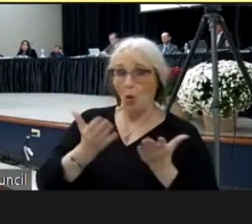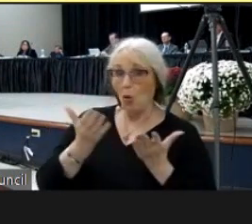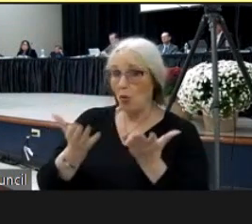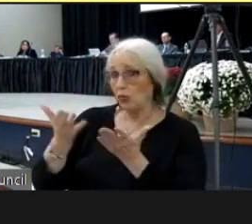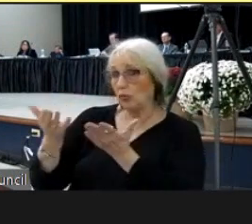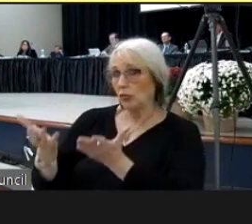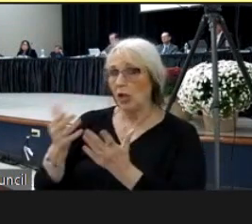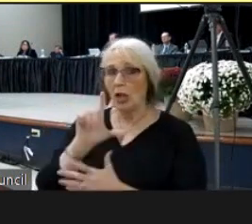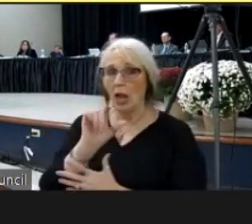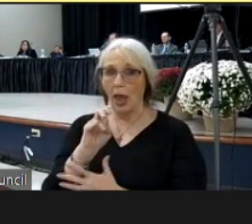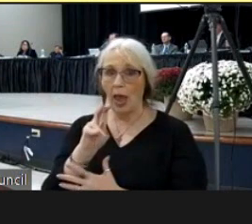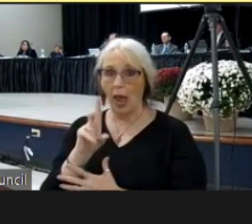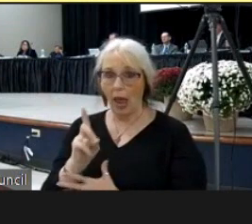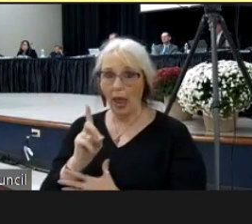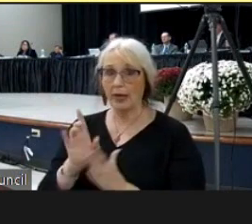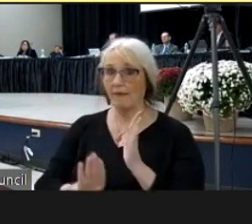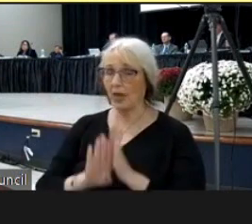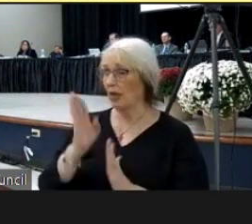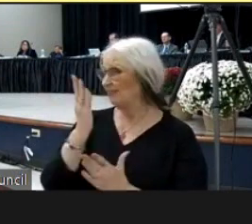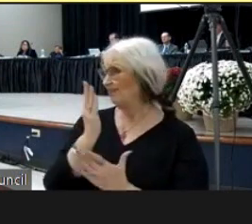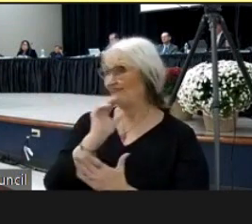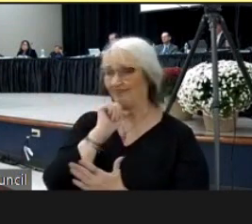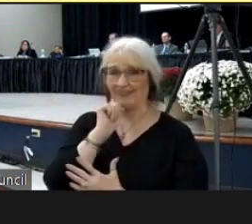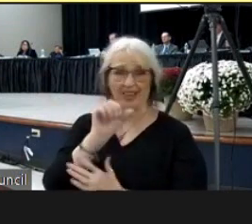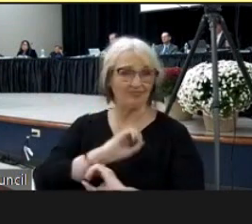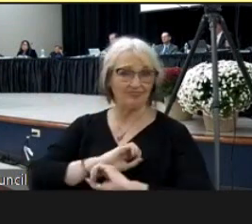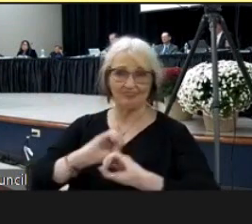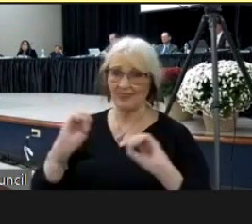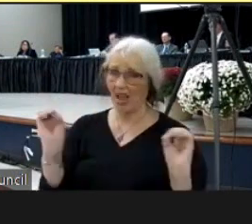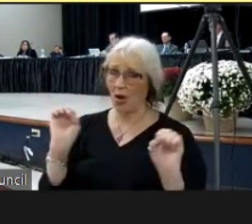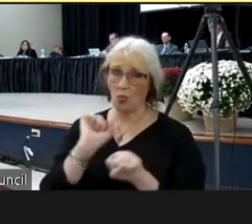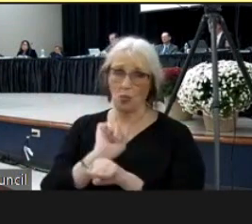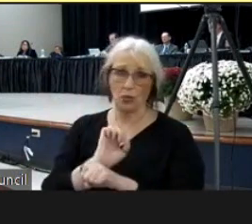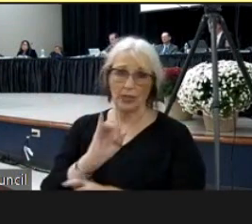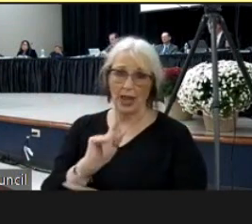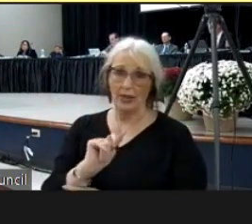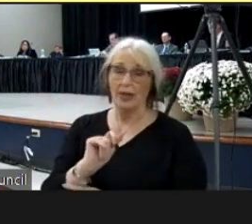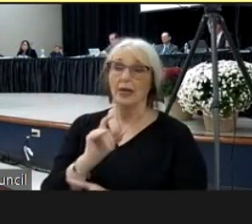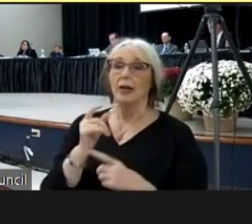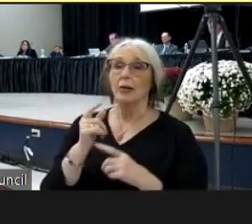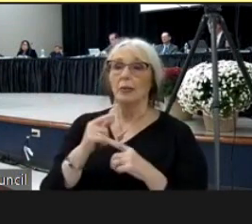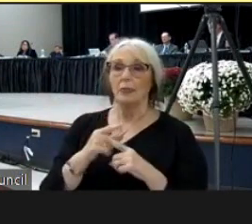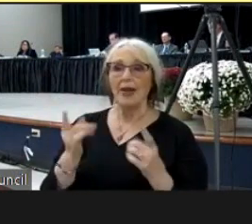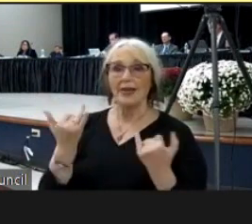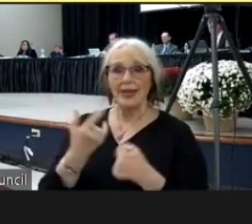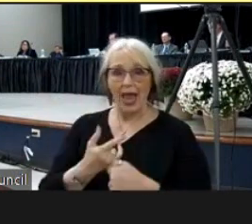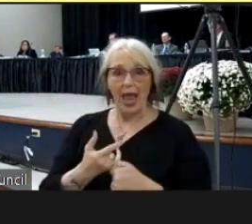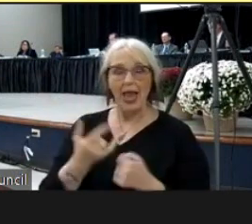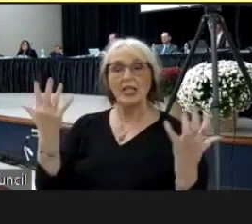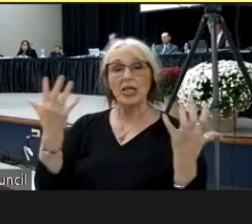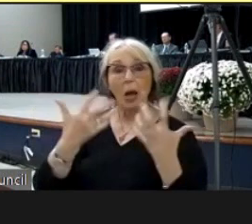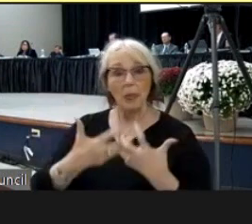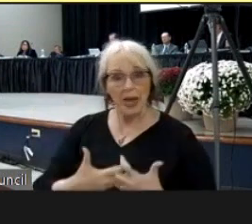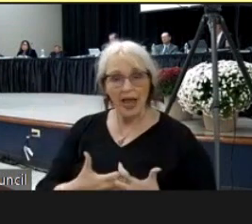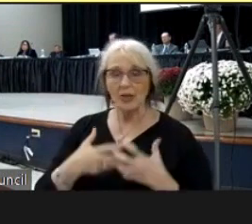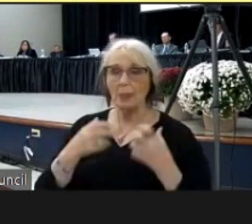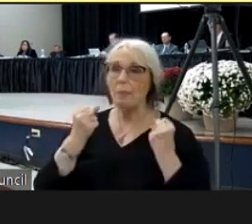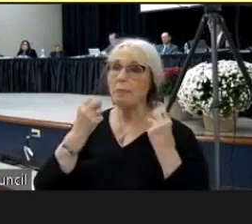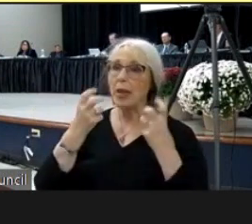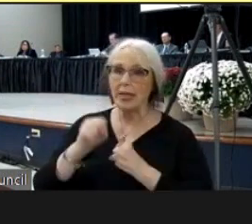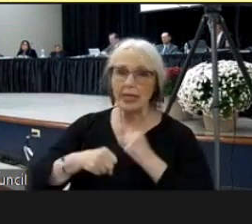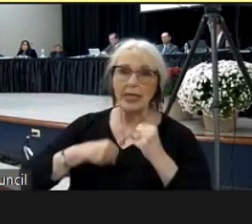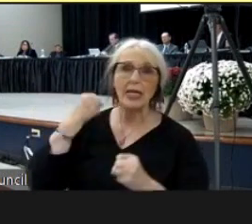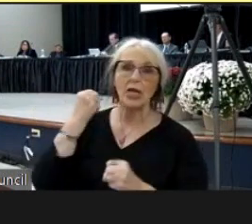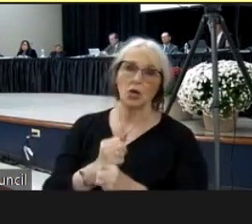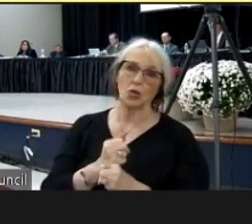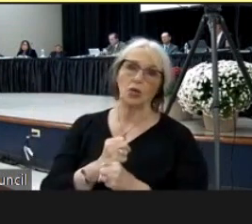ultimately none of those worked out. None of those ended up being viable. So today is the culmination of many years of